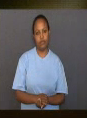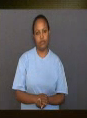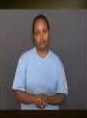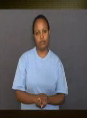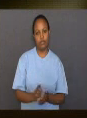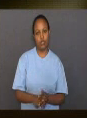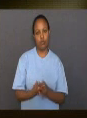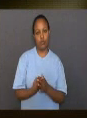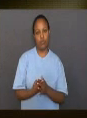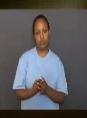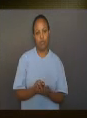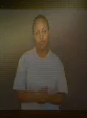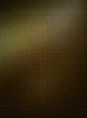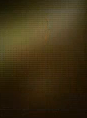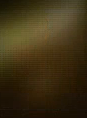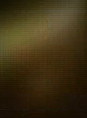Begin.